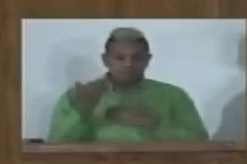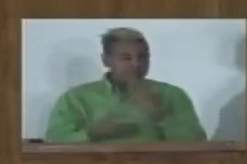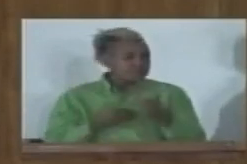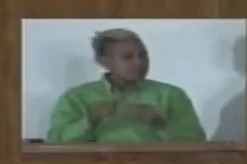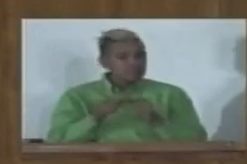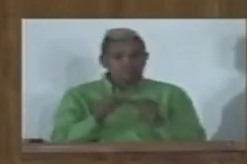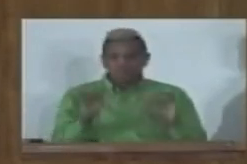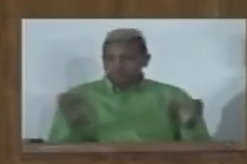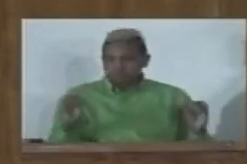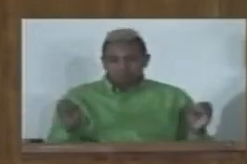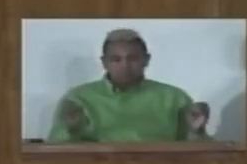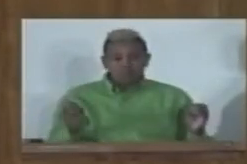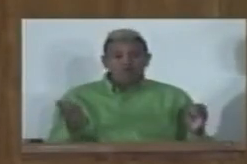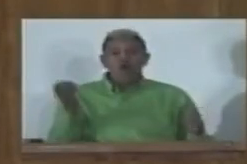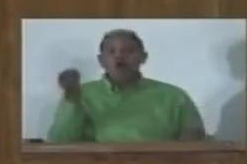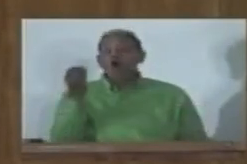Or